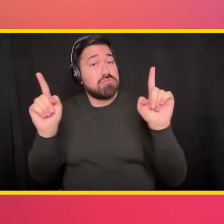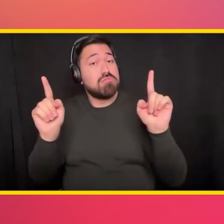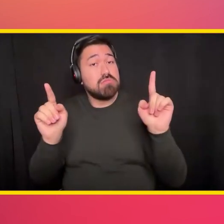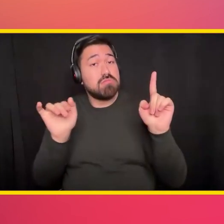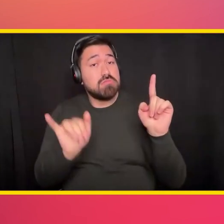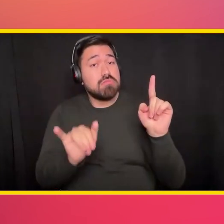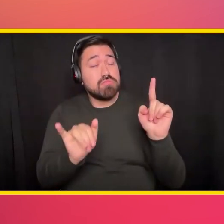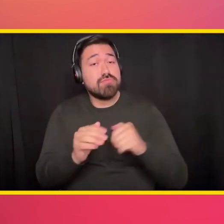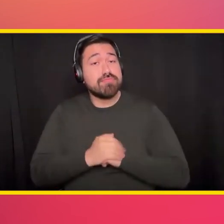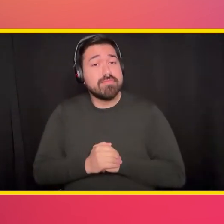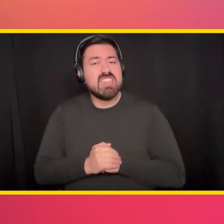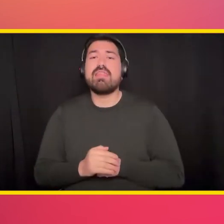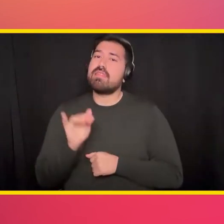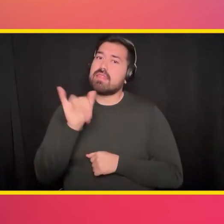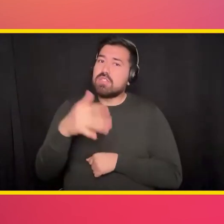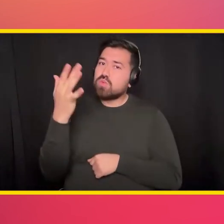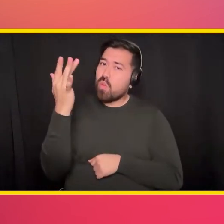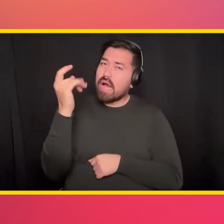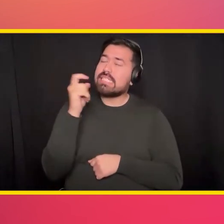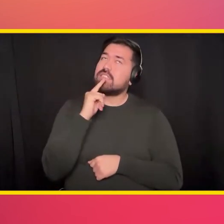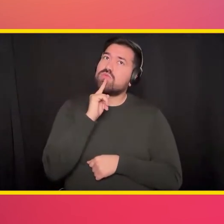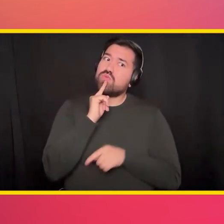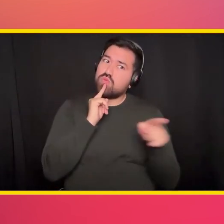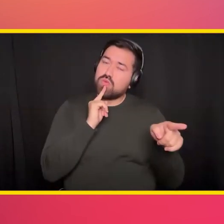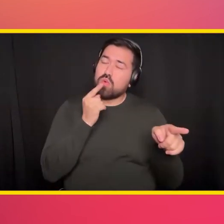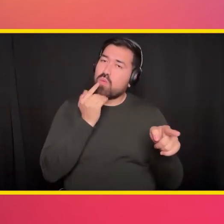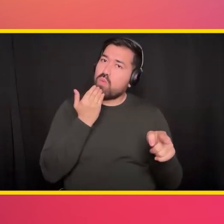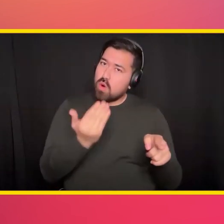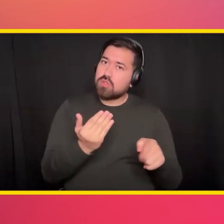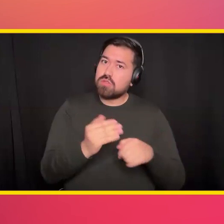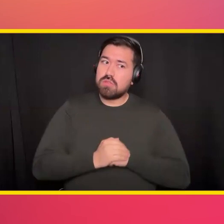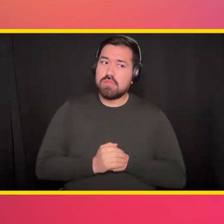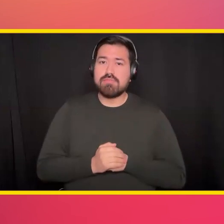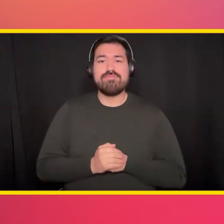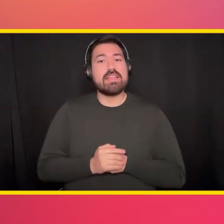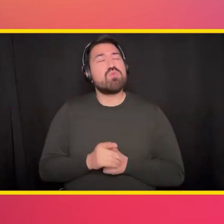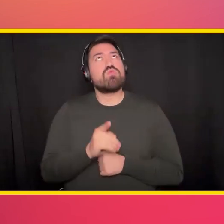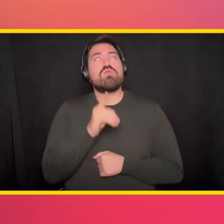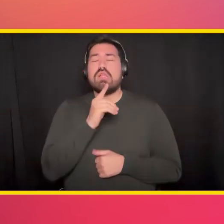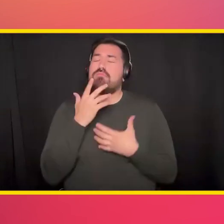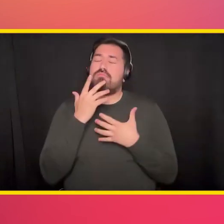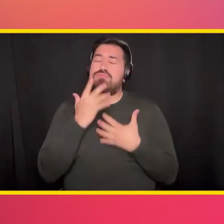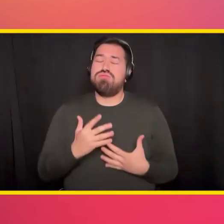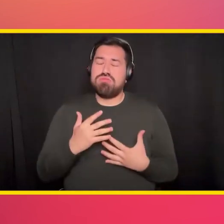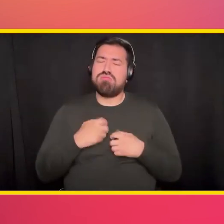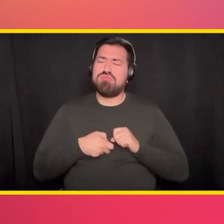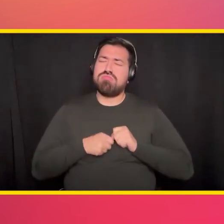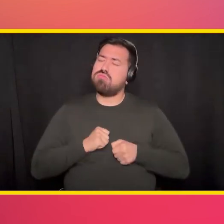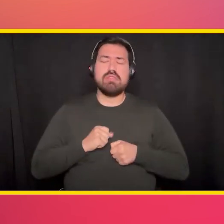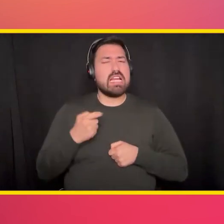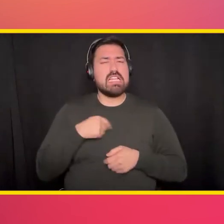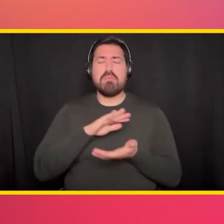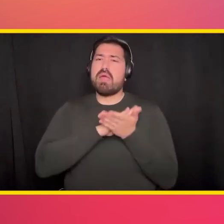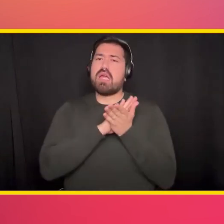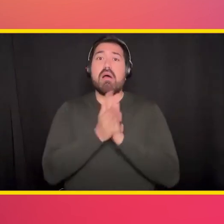so that's really why that it works so well. And secondarily, it's really tragic that it has become